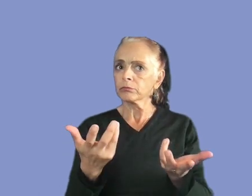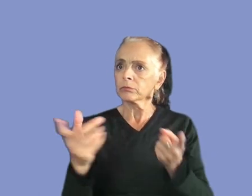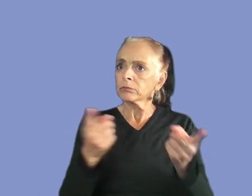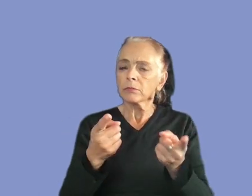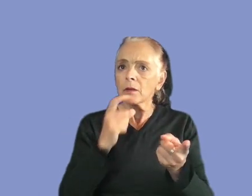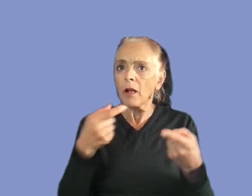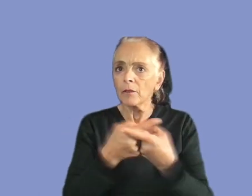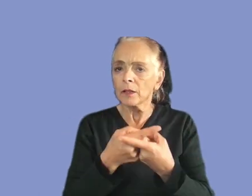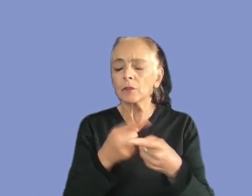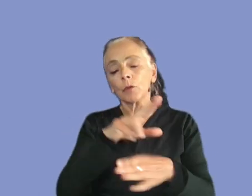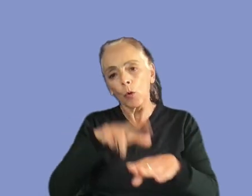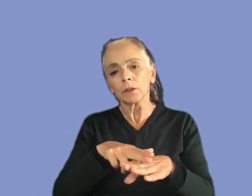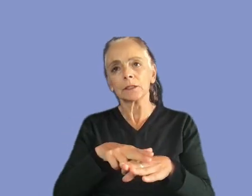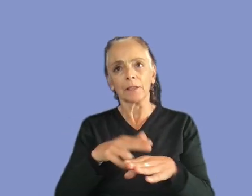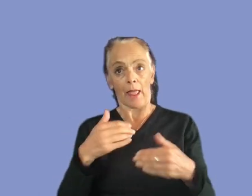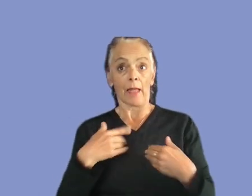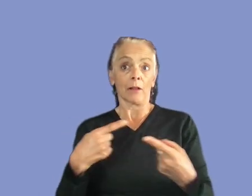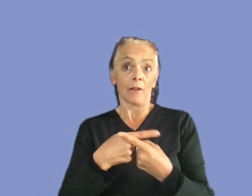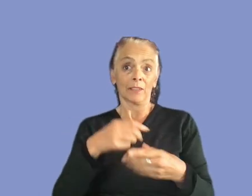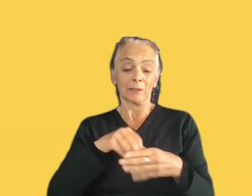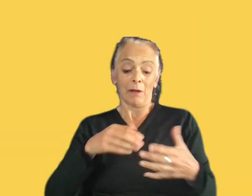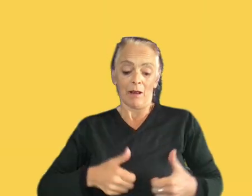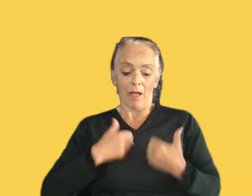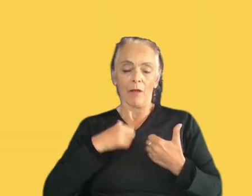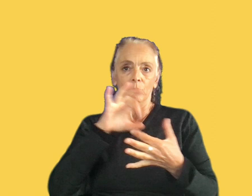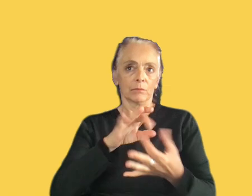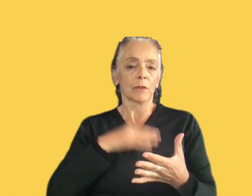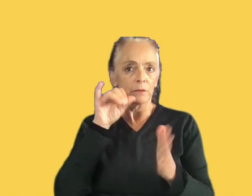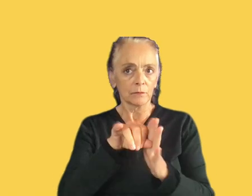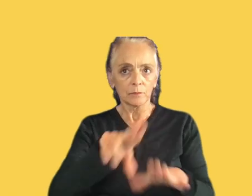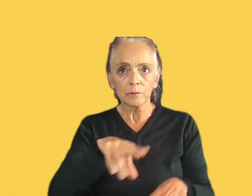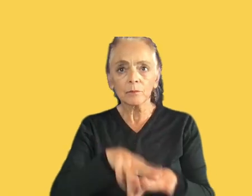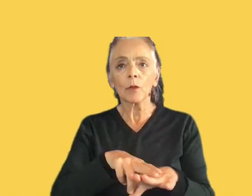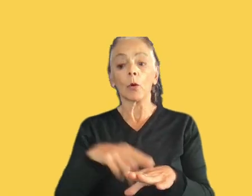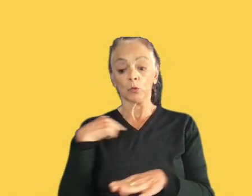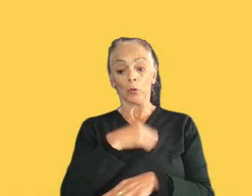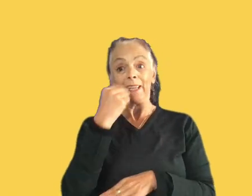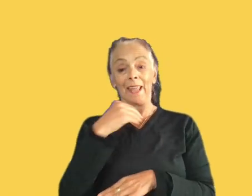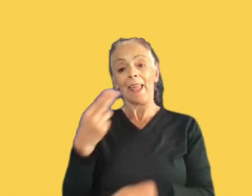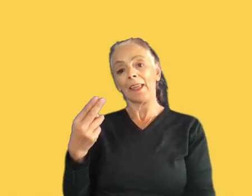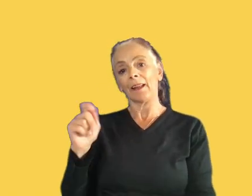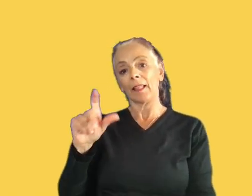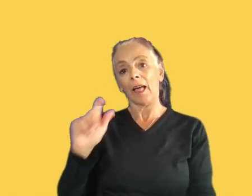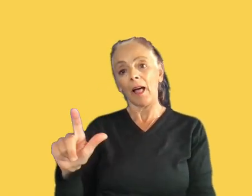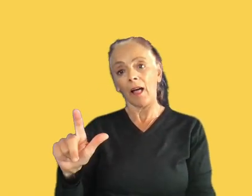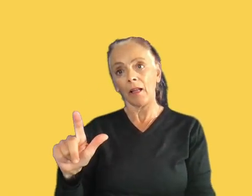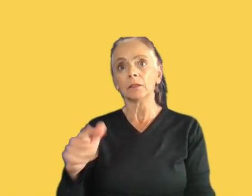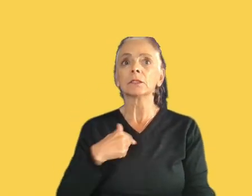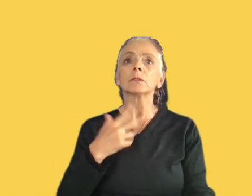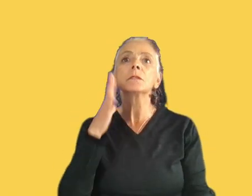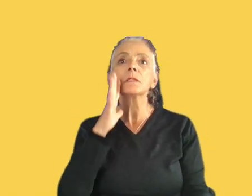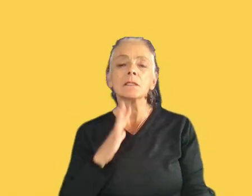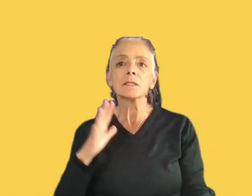no conflict in my early life when it comes to identity. My family ate halal, and as a result, I had hamburger envy.